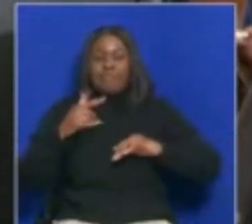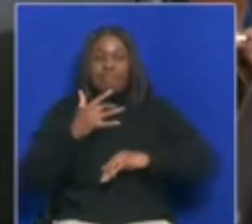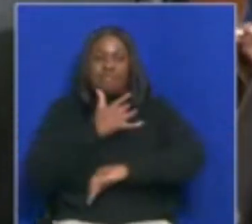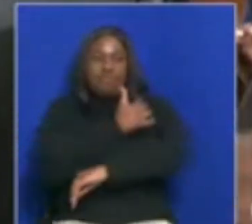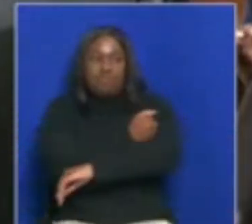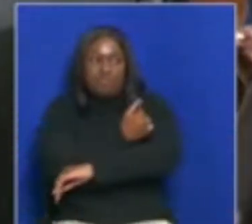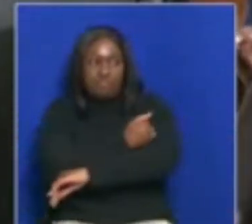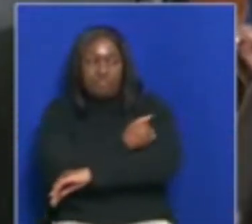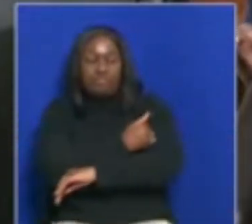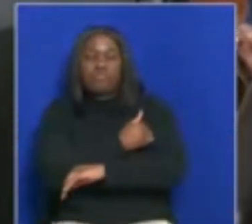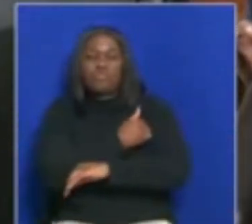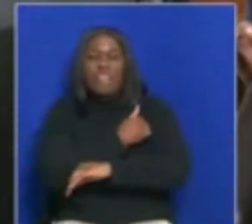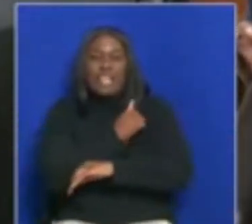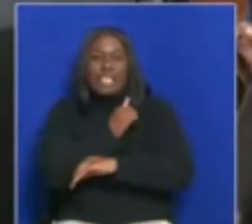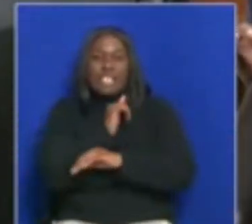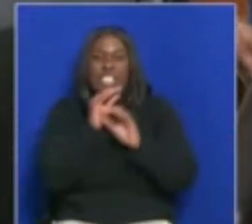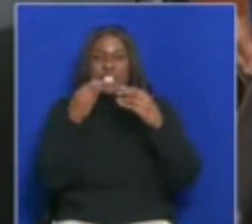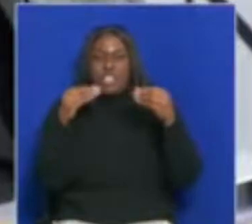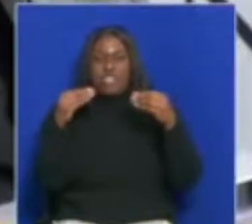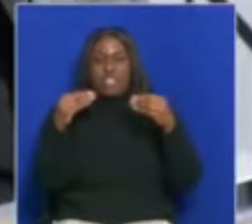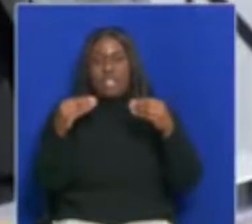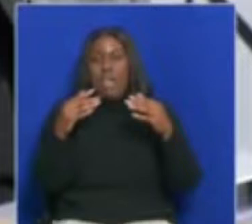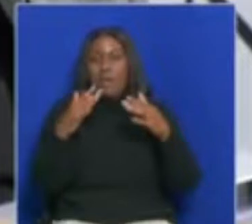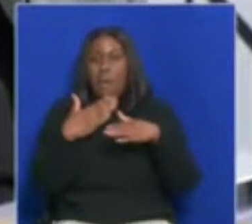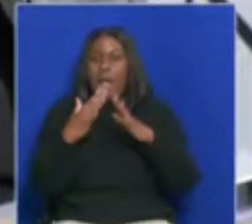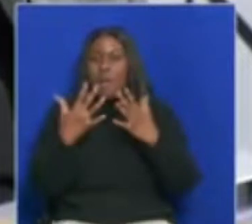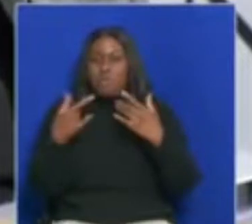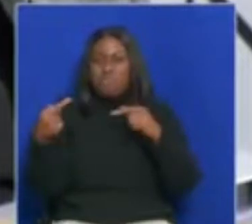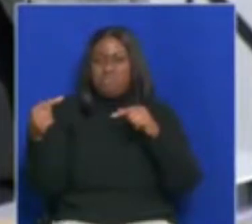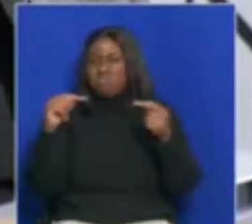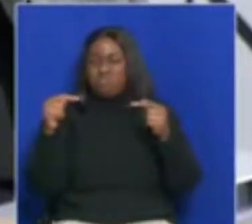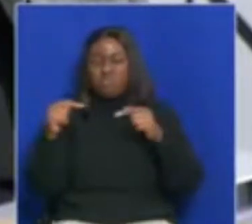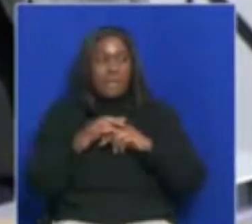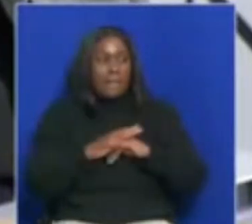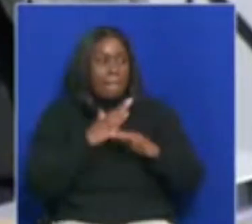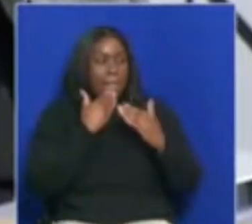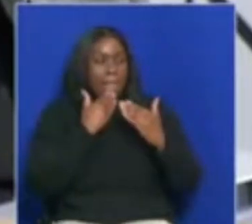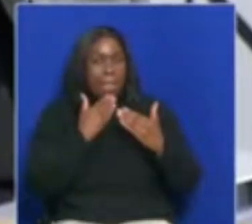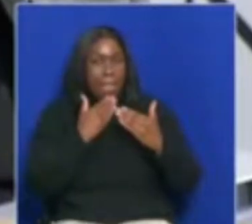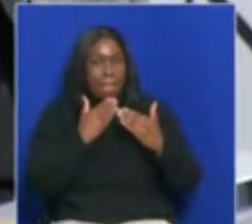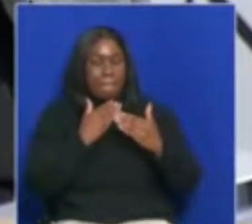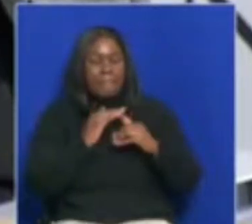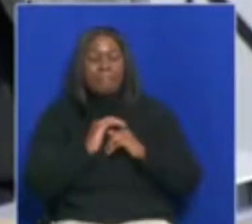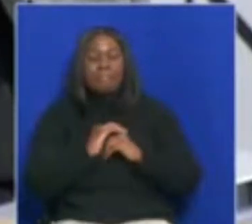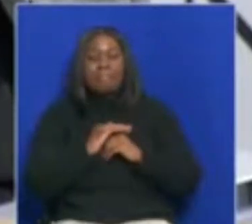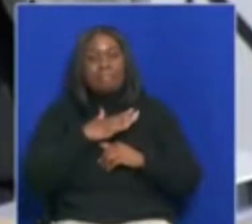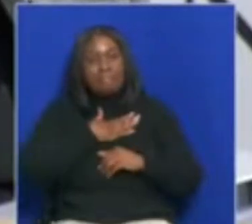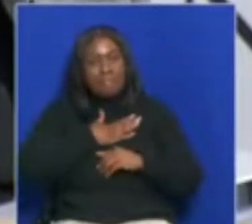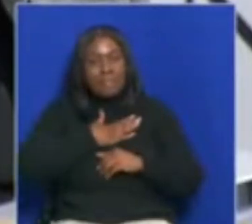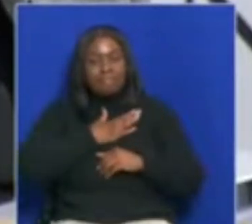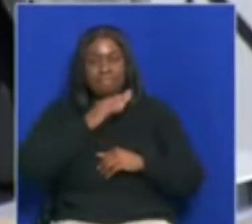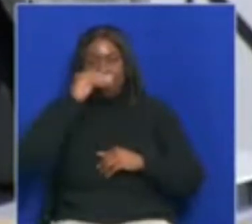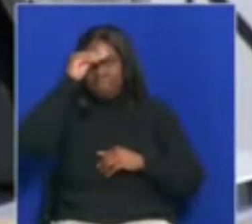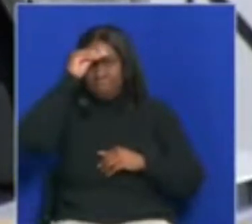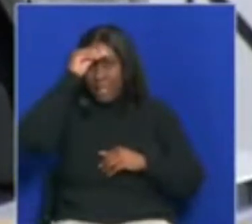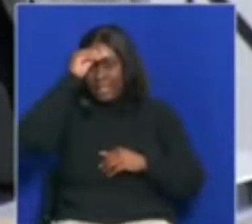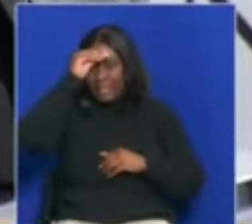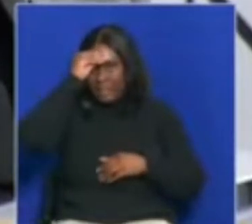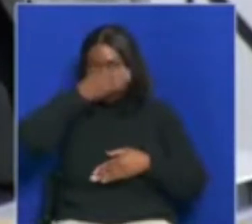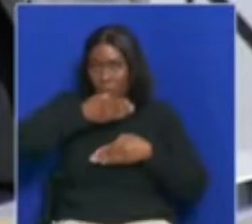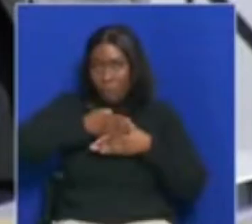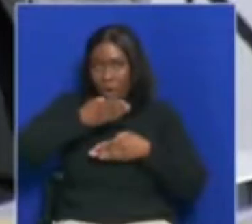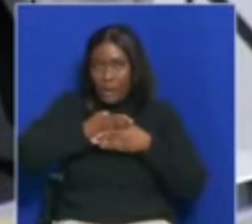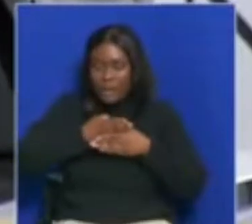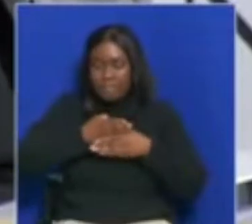Thank you, Commissioner. Due to the number of years of my experience in law enforcement and investigations spanning